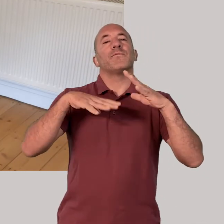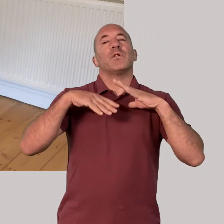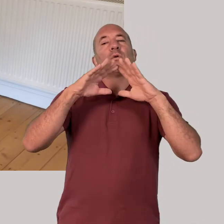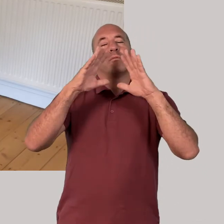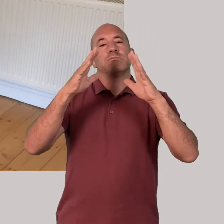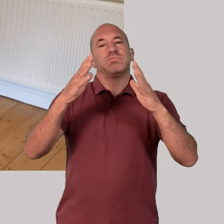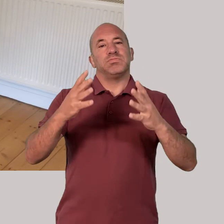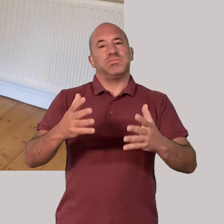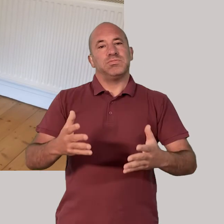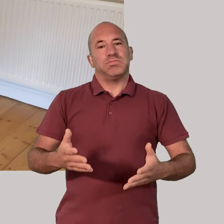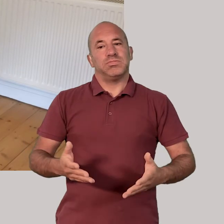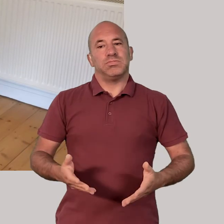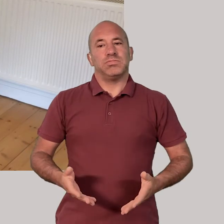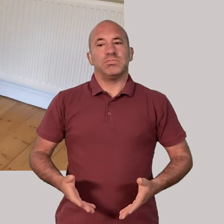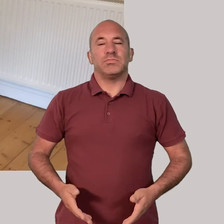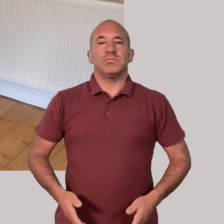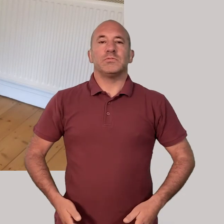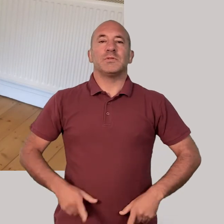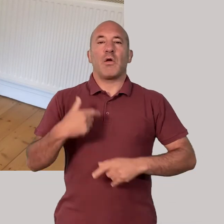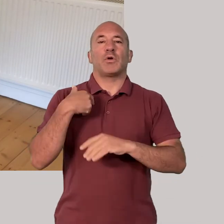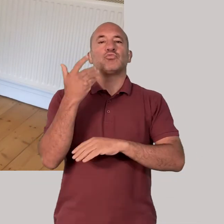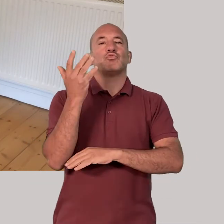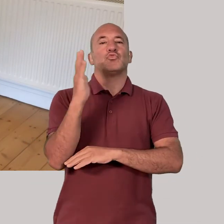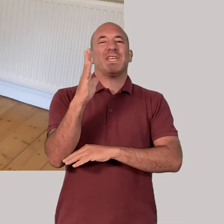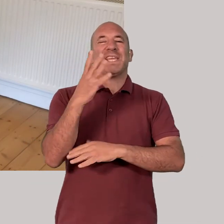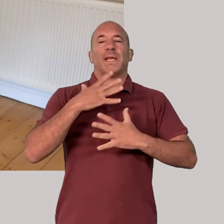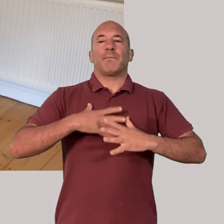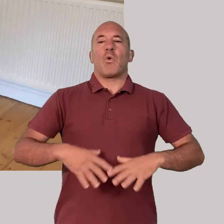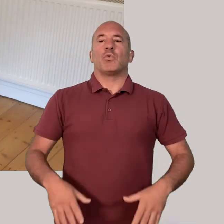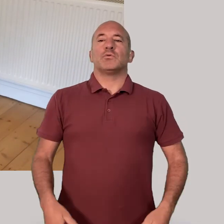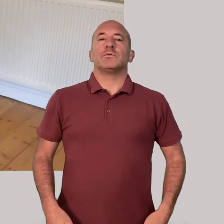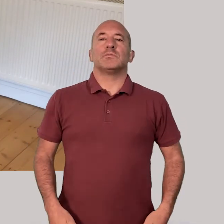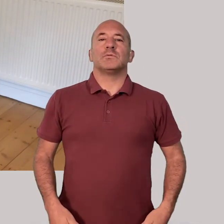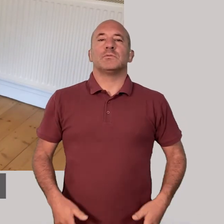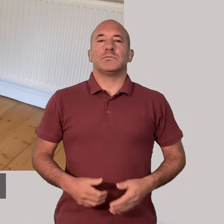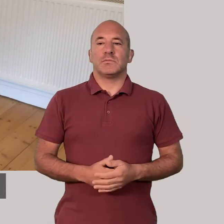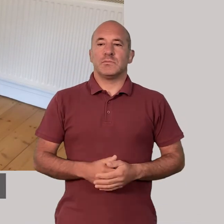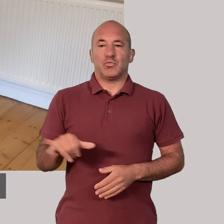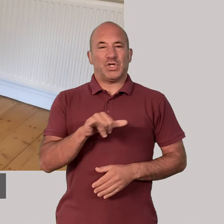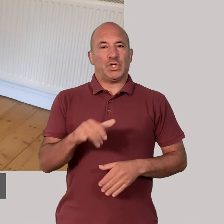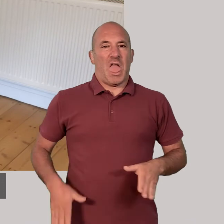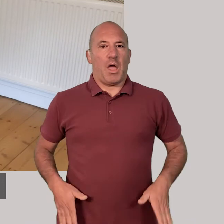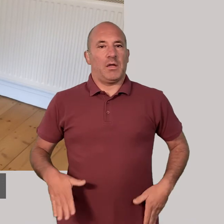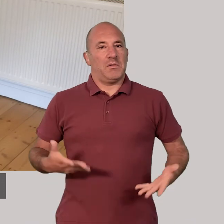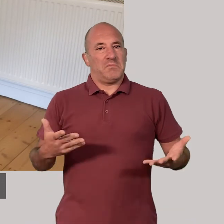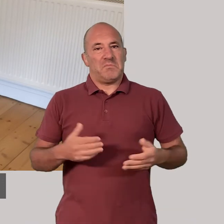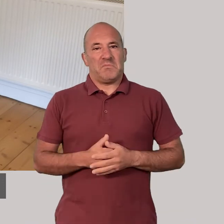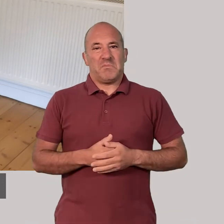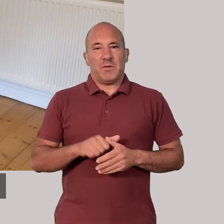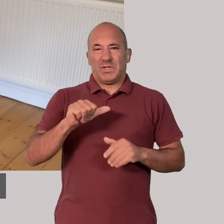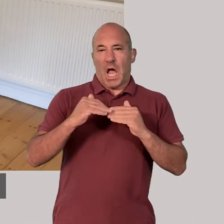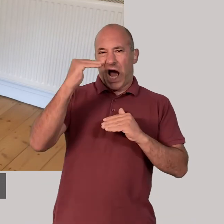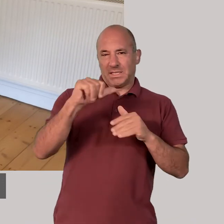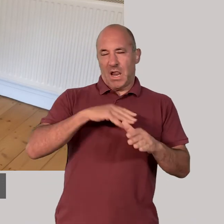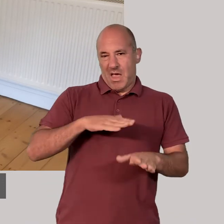And bring them all the way down. And then let's see if we can hold our tree pose now. So choose the leg, choose